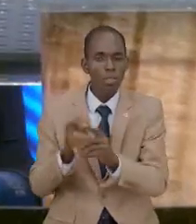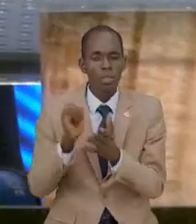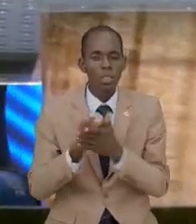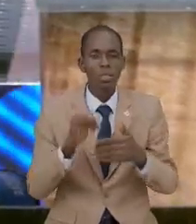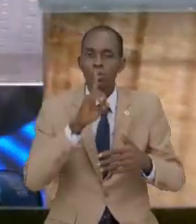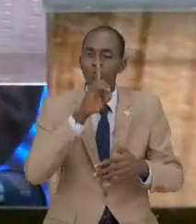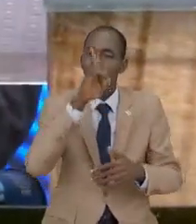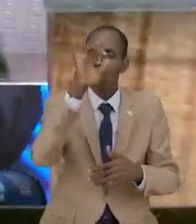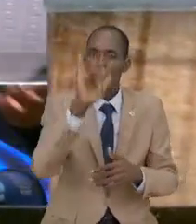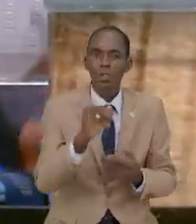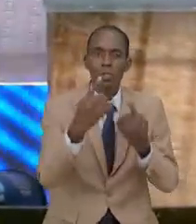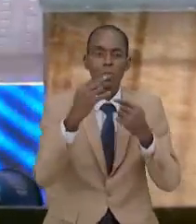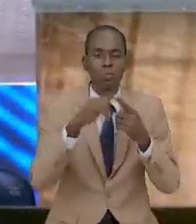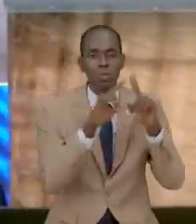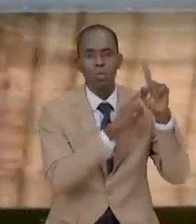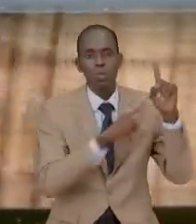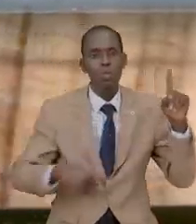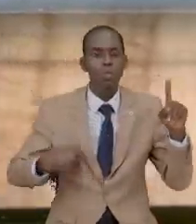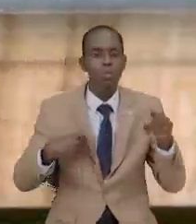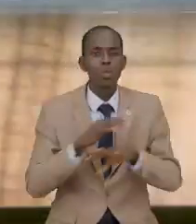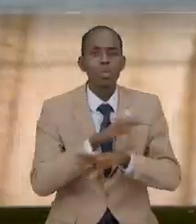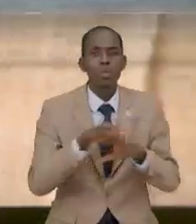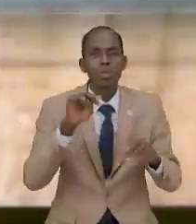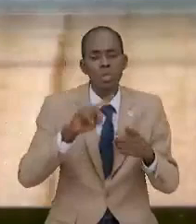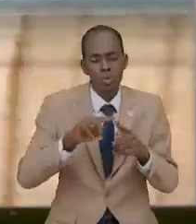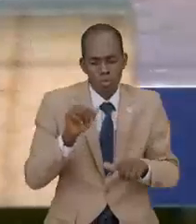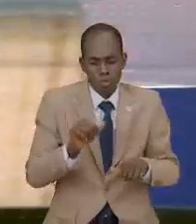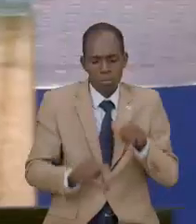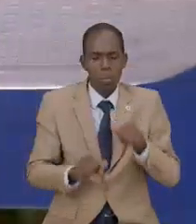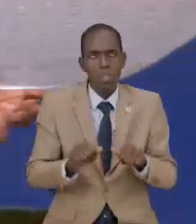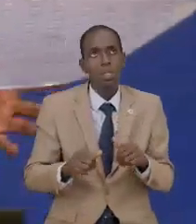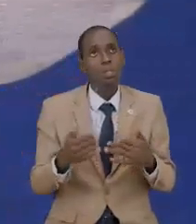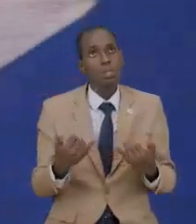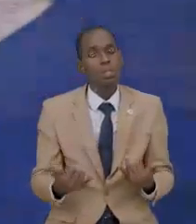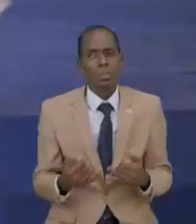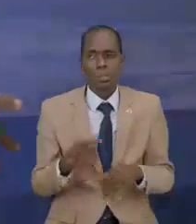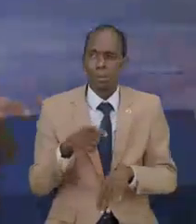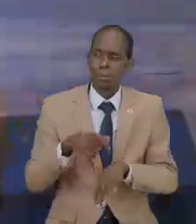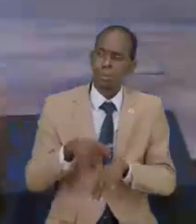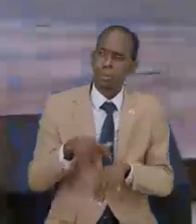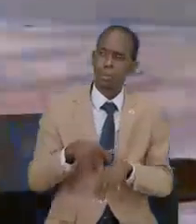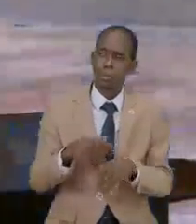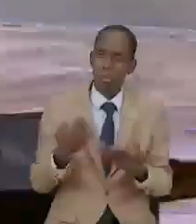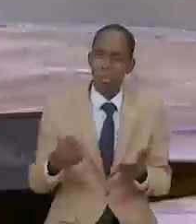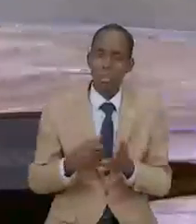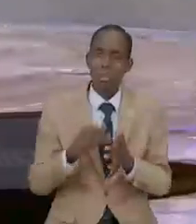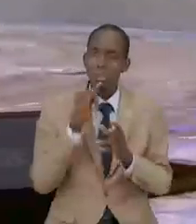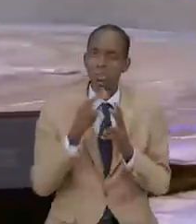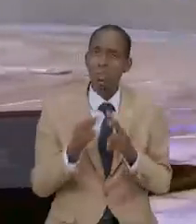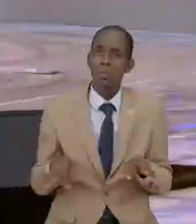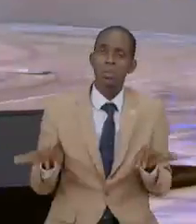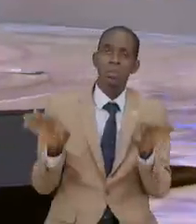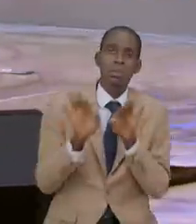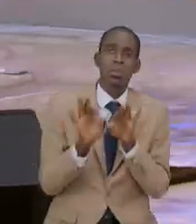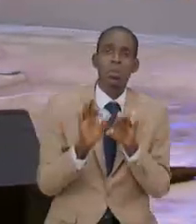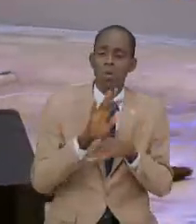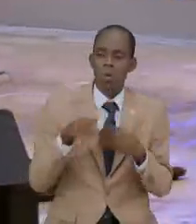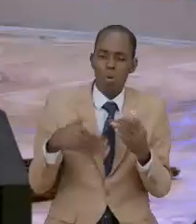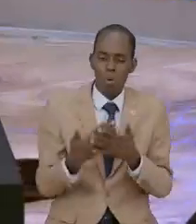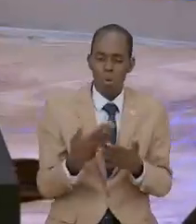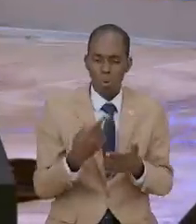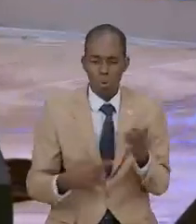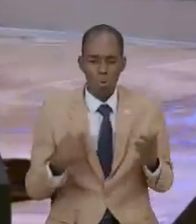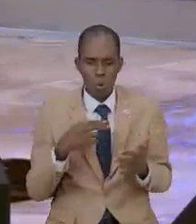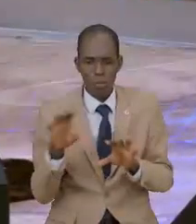the Lord. And we don't have to doubt, can they stand? Is it of any value? All these things we're doing,